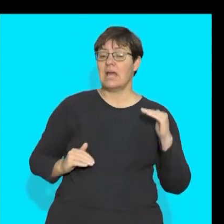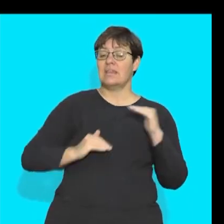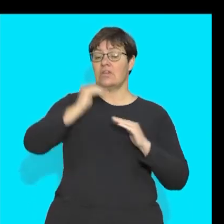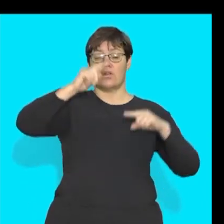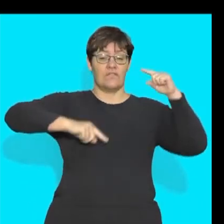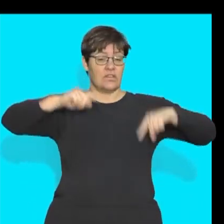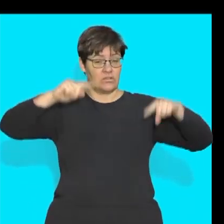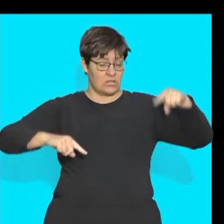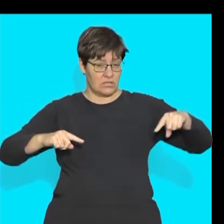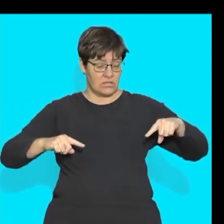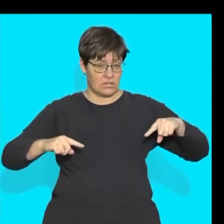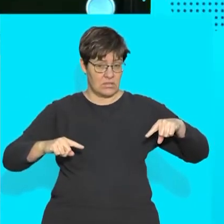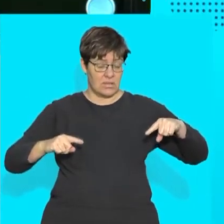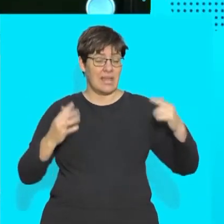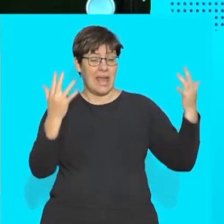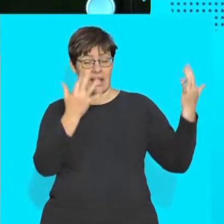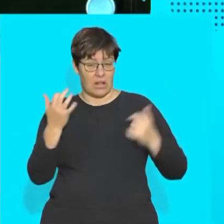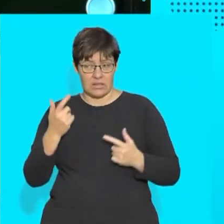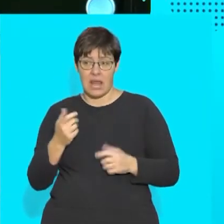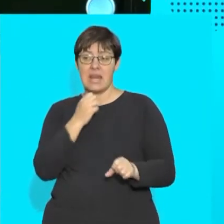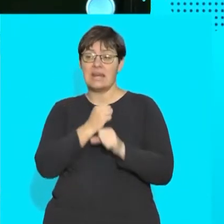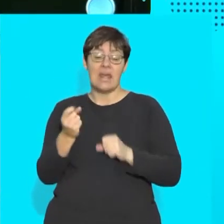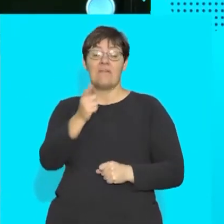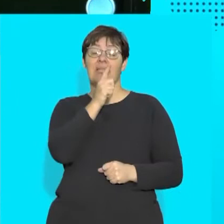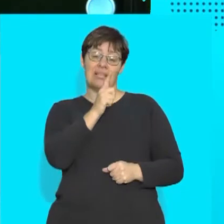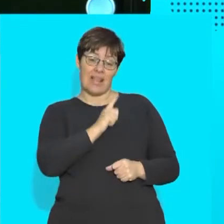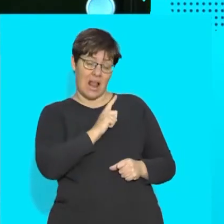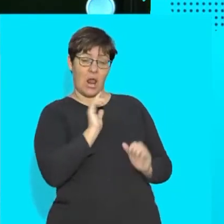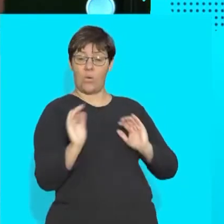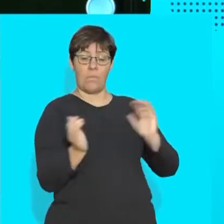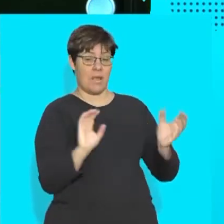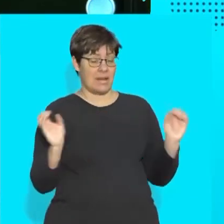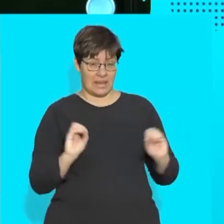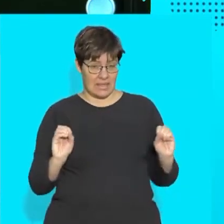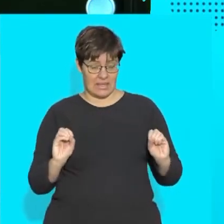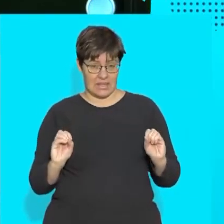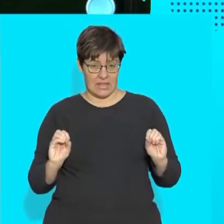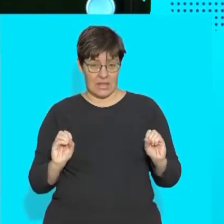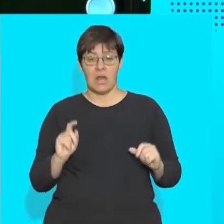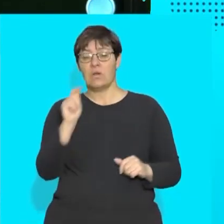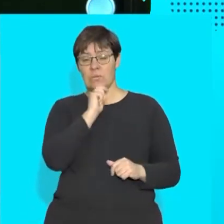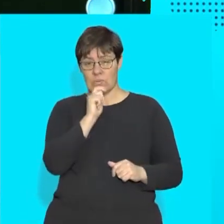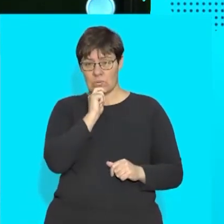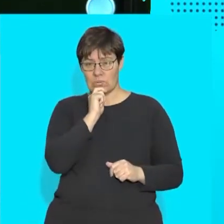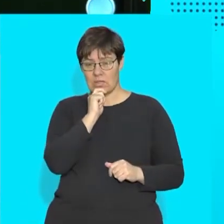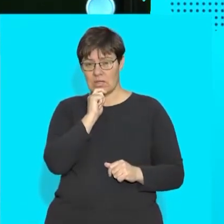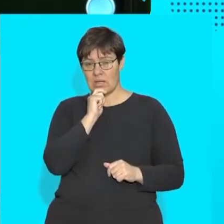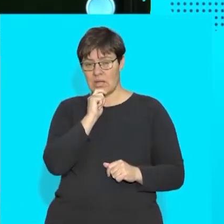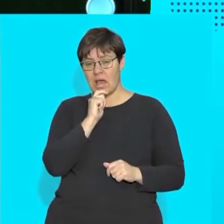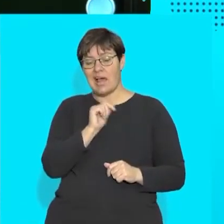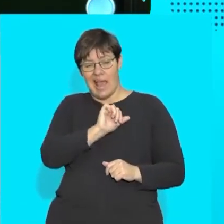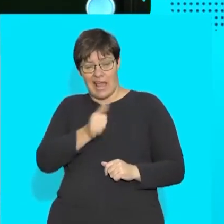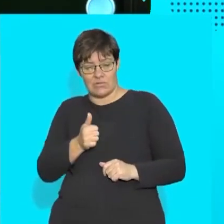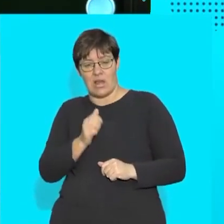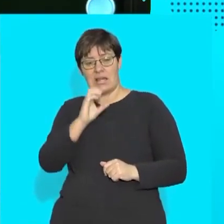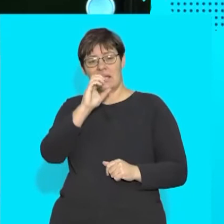frequency as a calculation and they didn't tell us what to compare it to, I would use the extra decimal place.